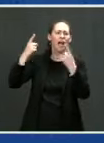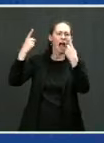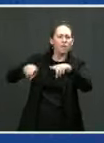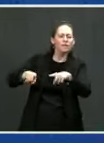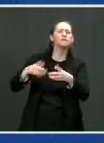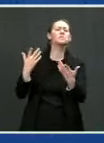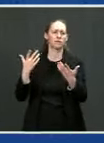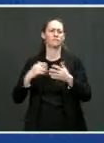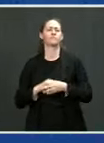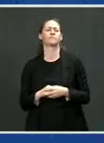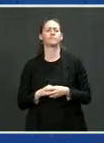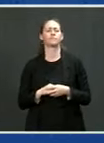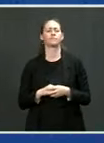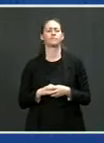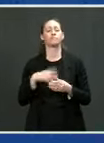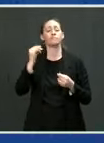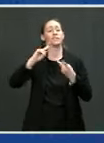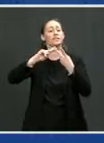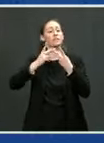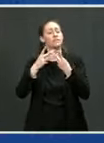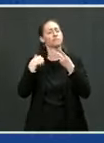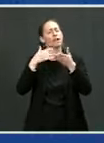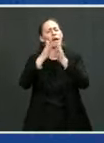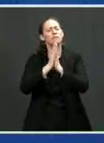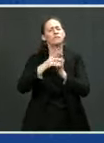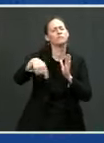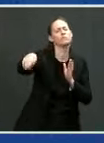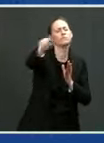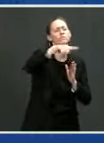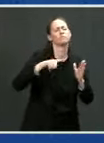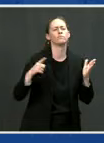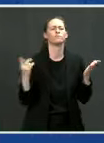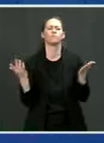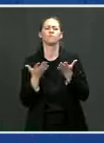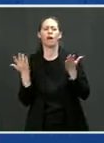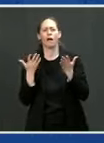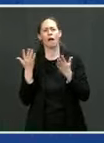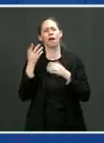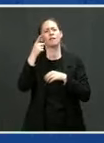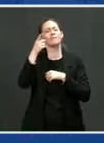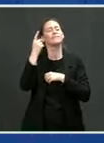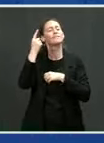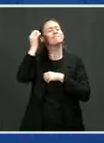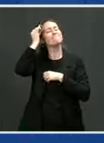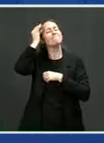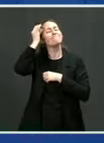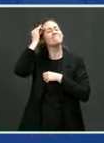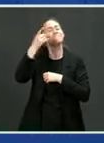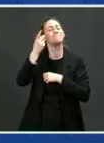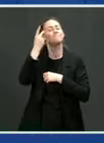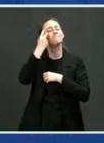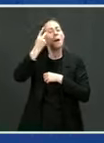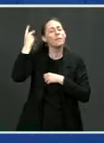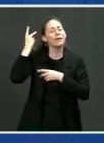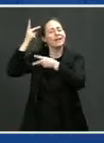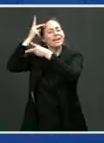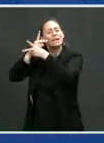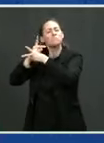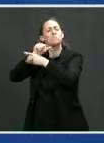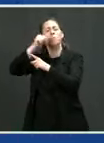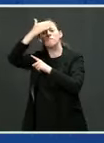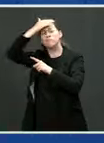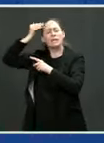second, I'd ask all of you to keep his memory alive. In the Jewish faith, we